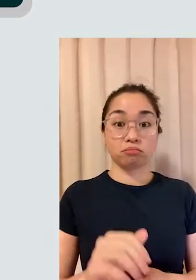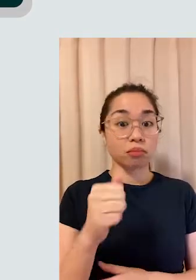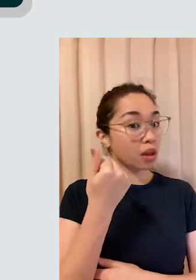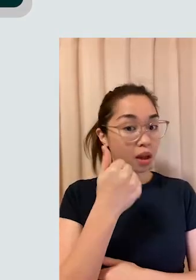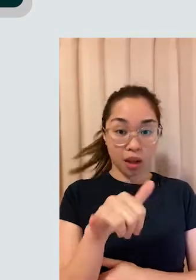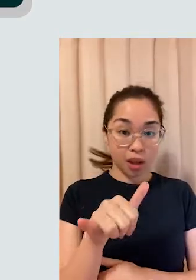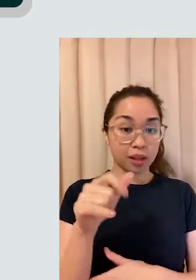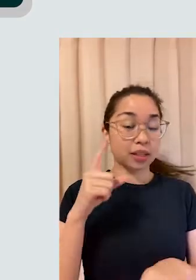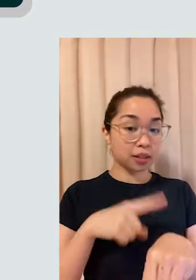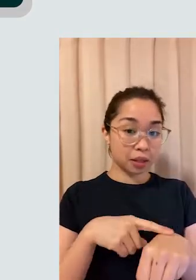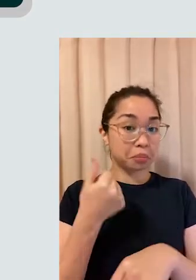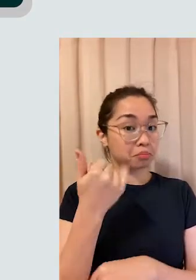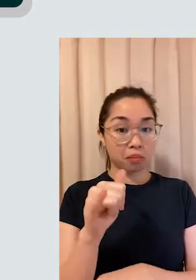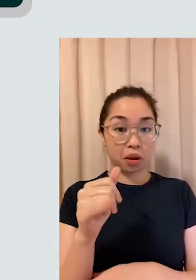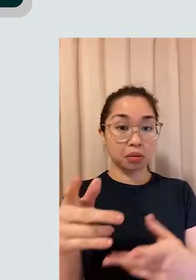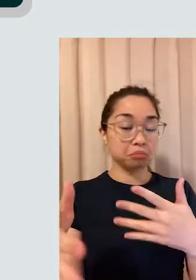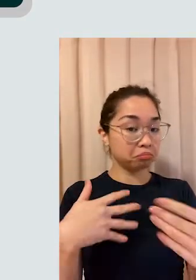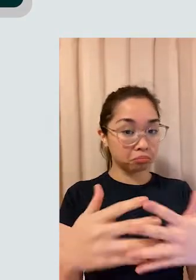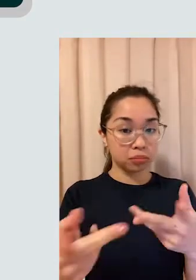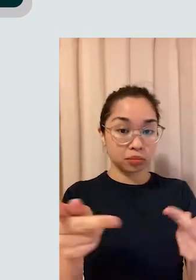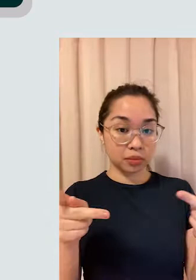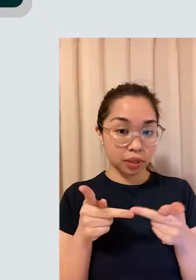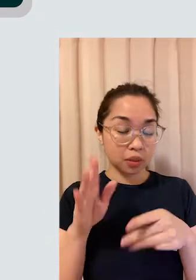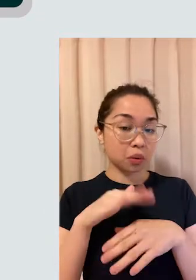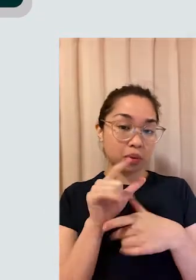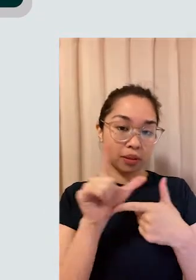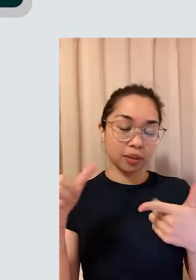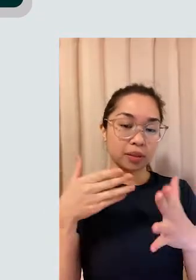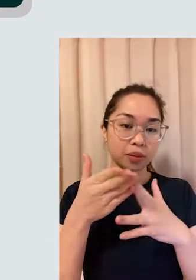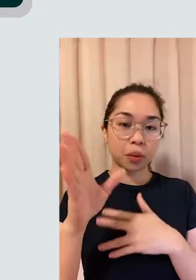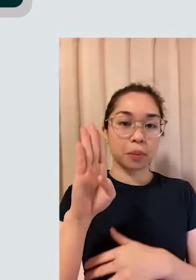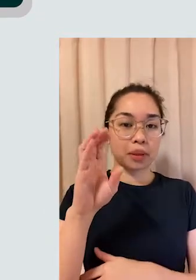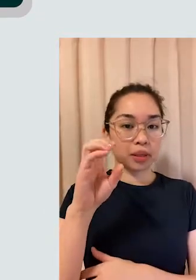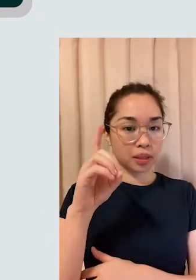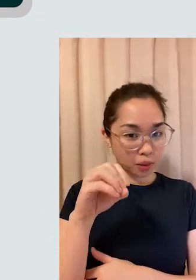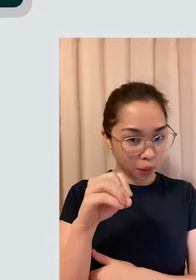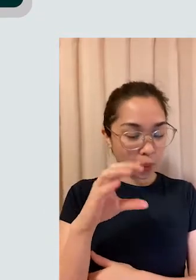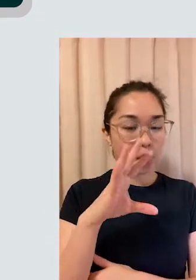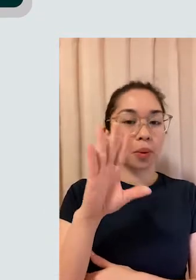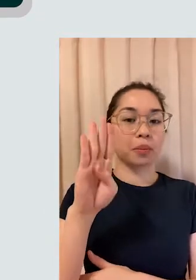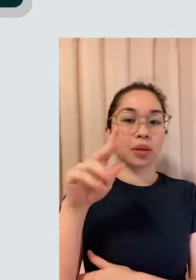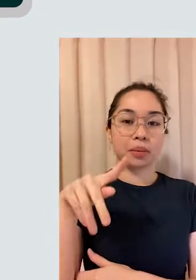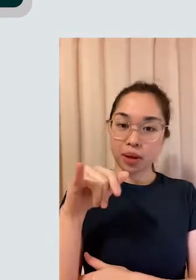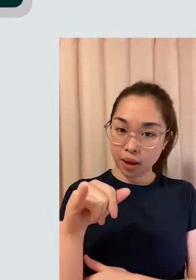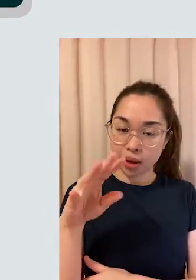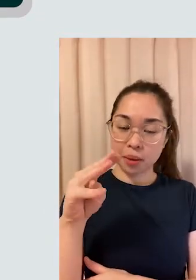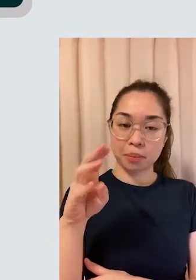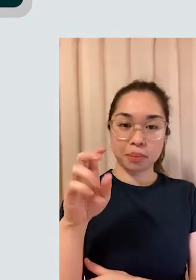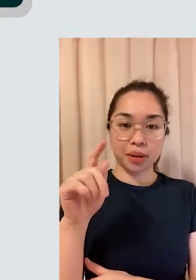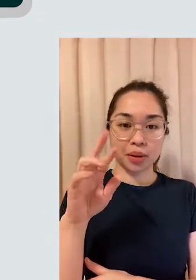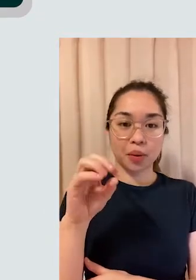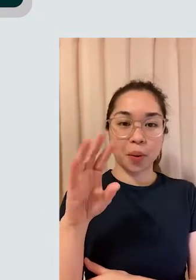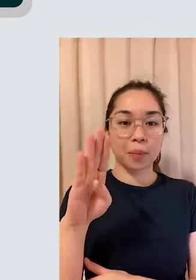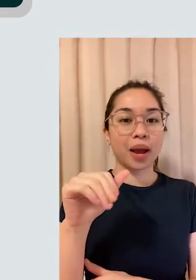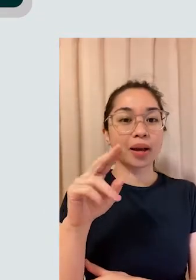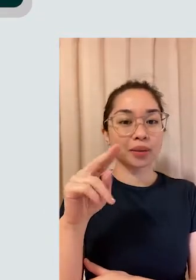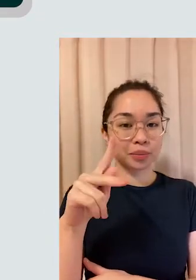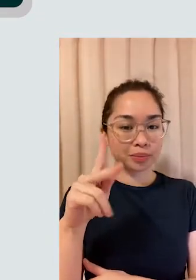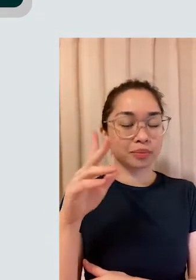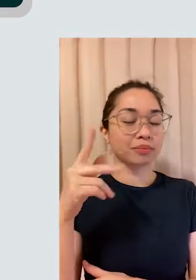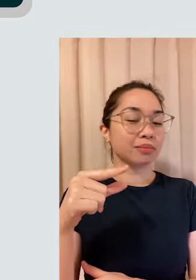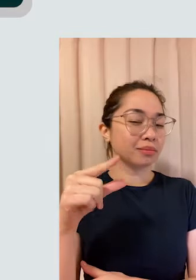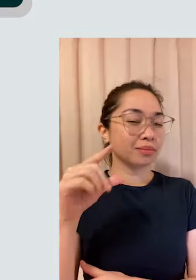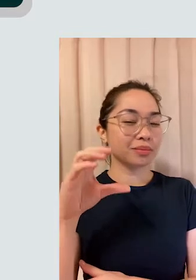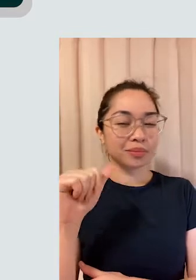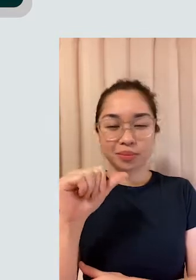anytime, anywhere, online through BDO, BPI, Metrobank,